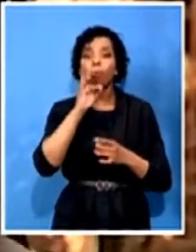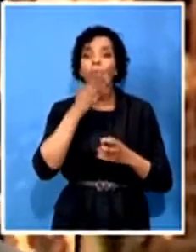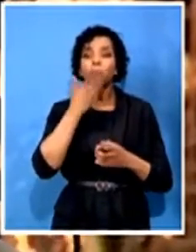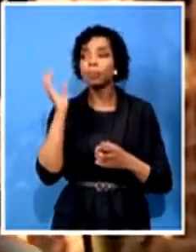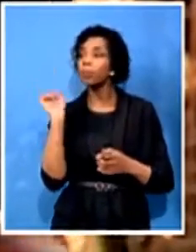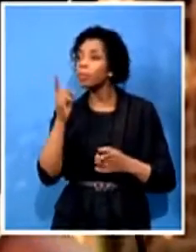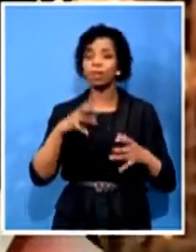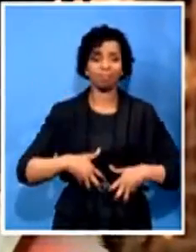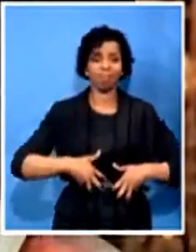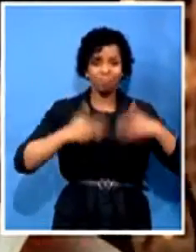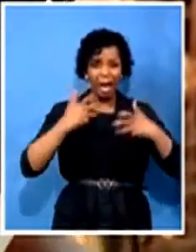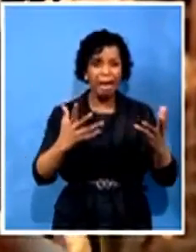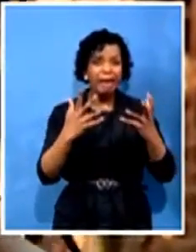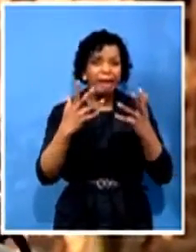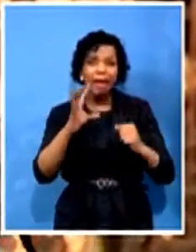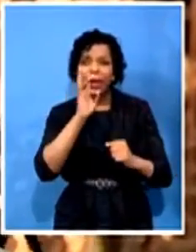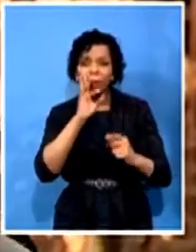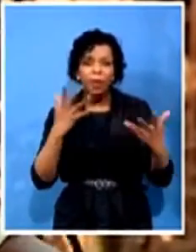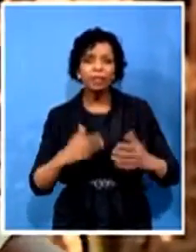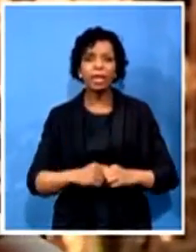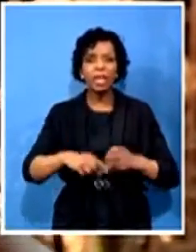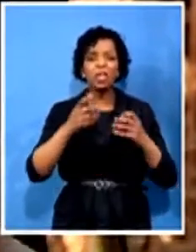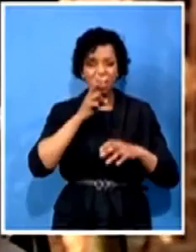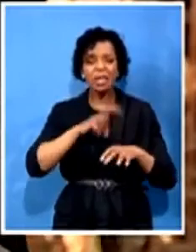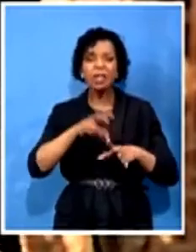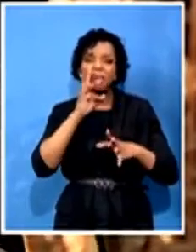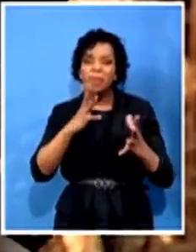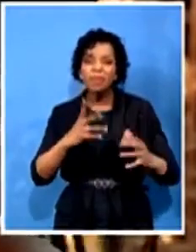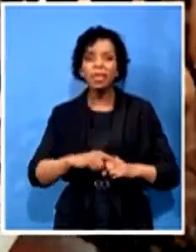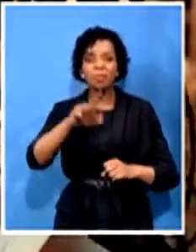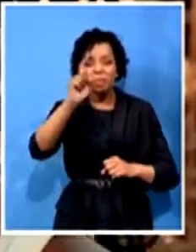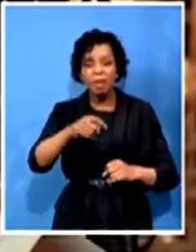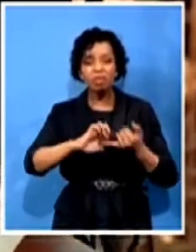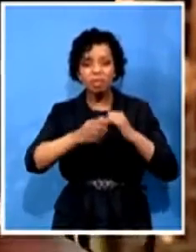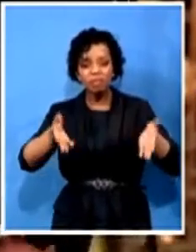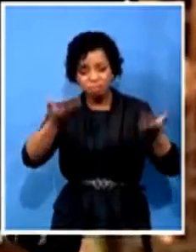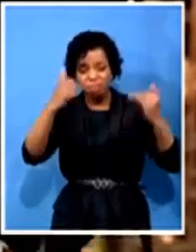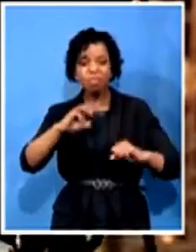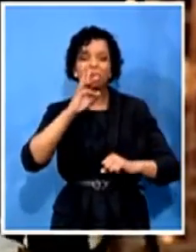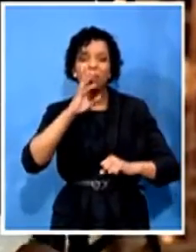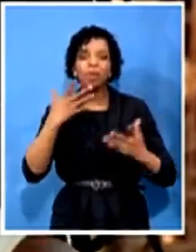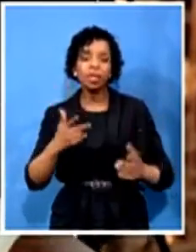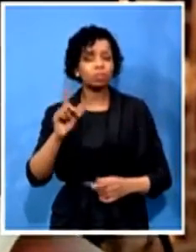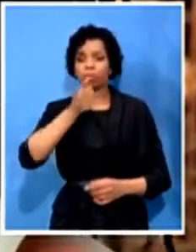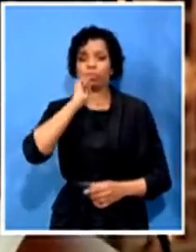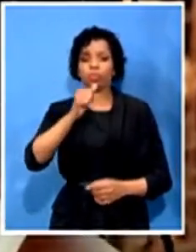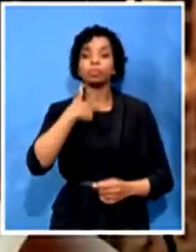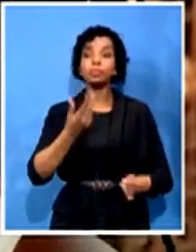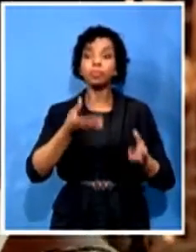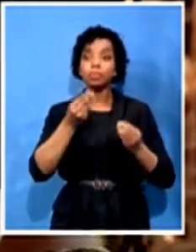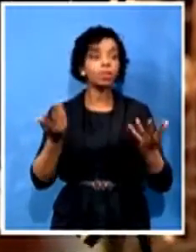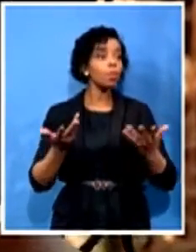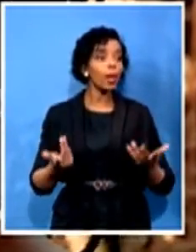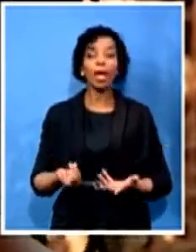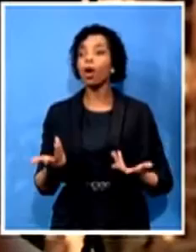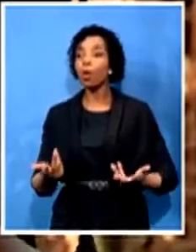way to get water. They do not care how I got it. They do not care where I got it. What they want is water. And then